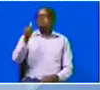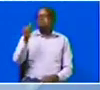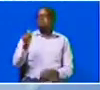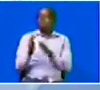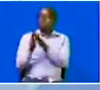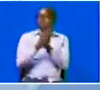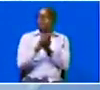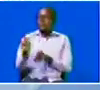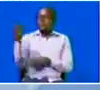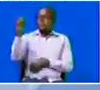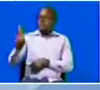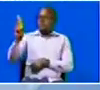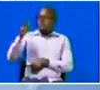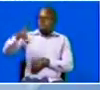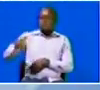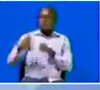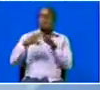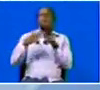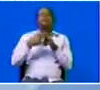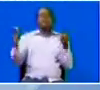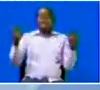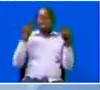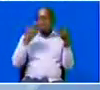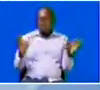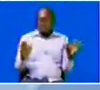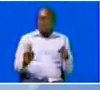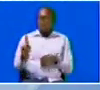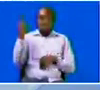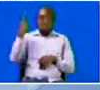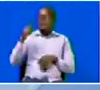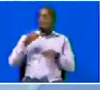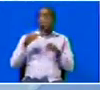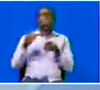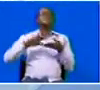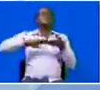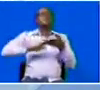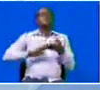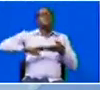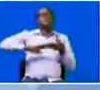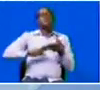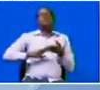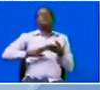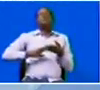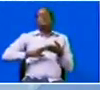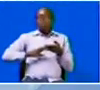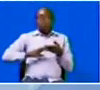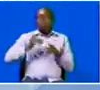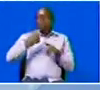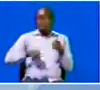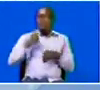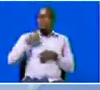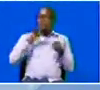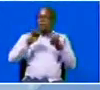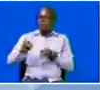Now, President Uhuru Kenyatta today flagged off the first batch of trucks ferrying crude oil from Turkana County to the port of